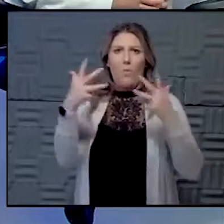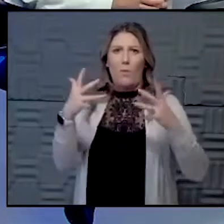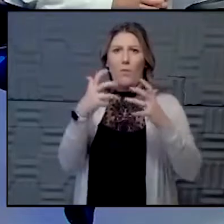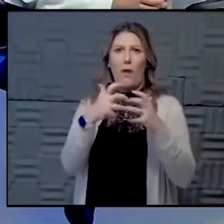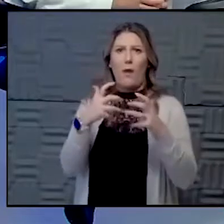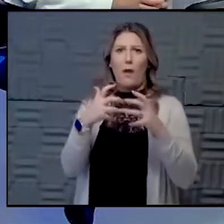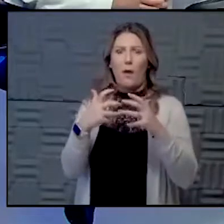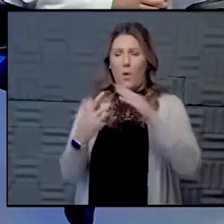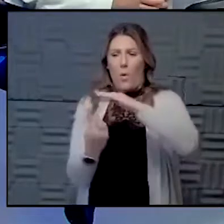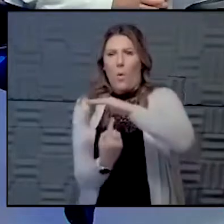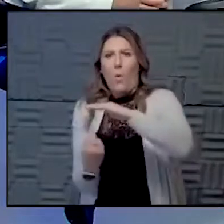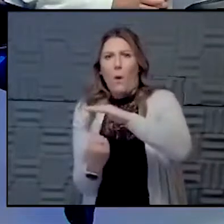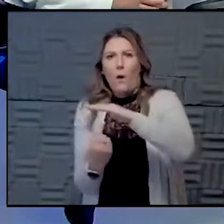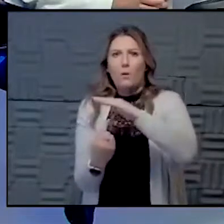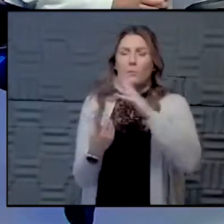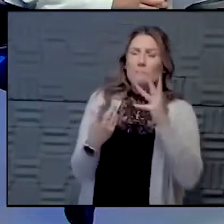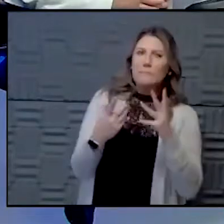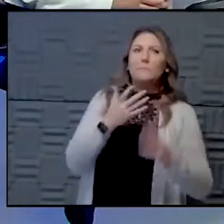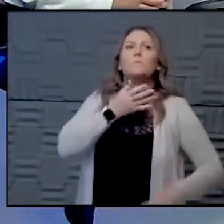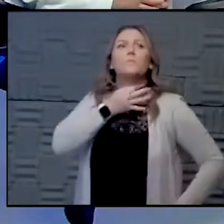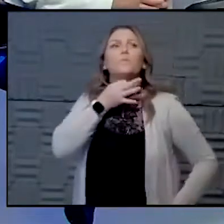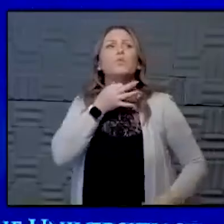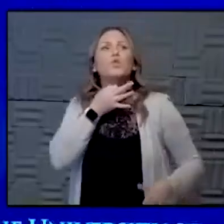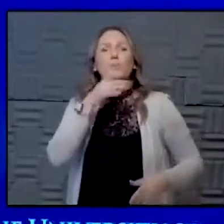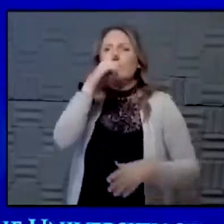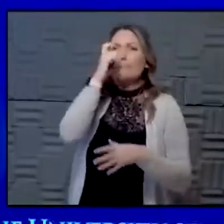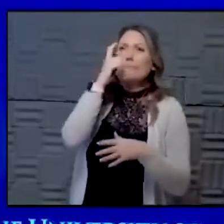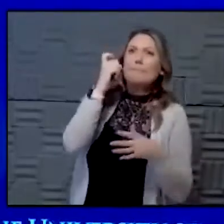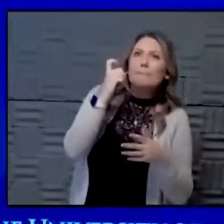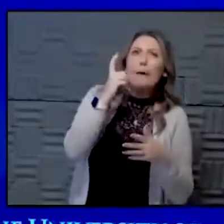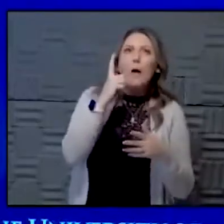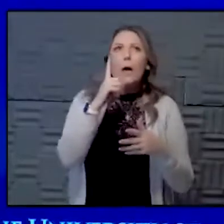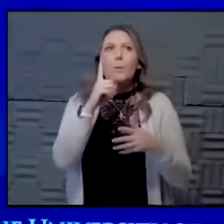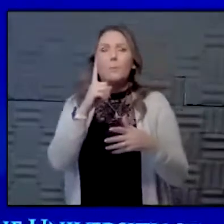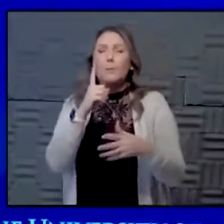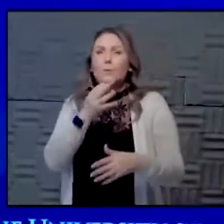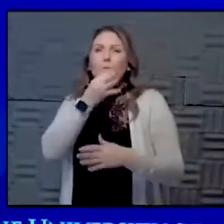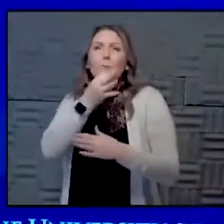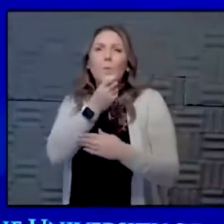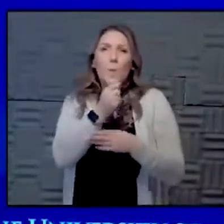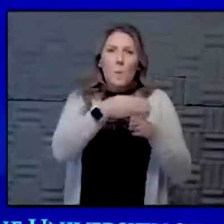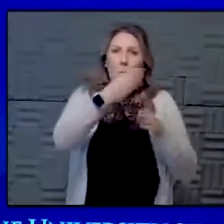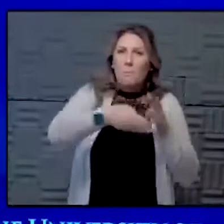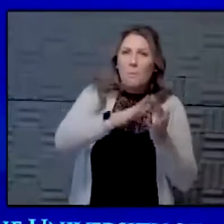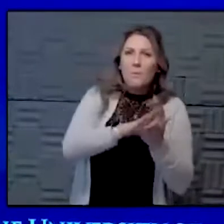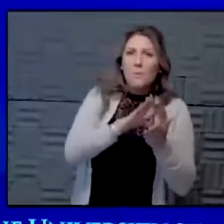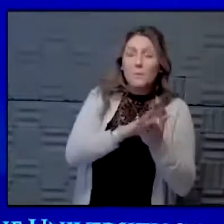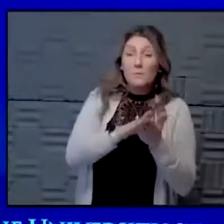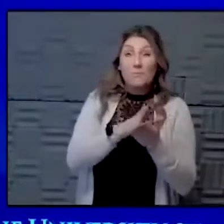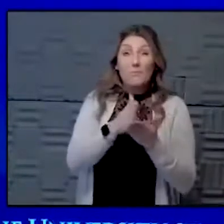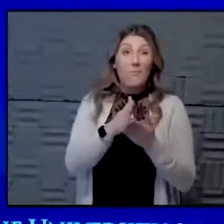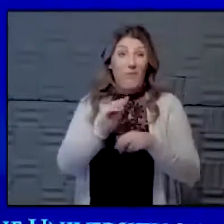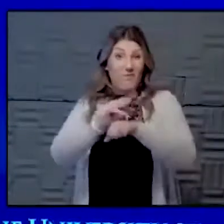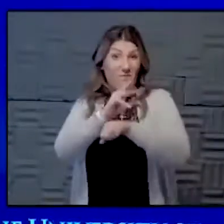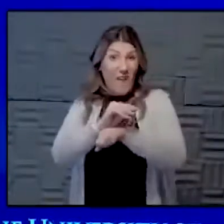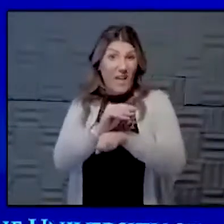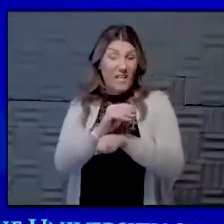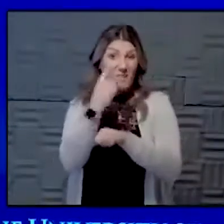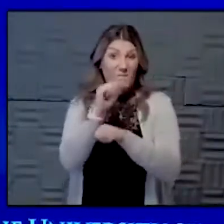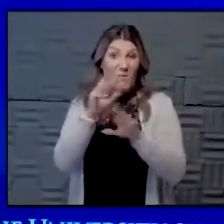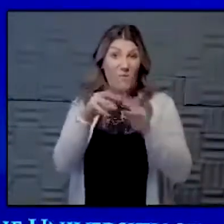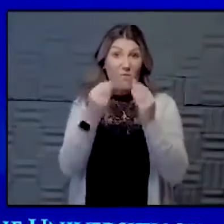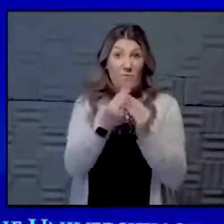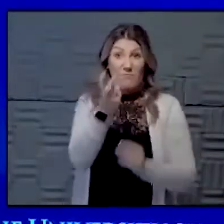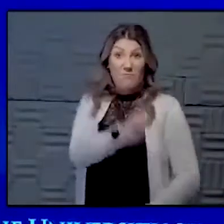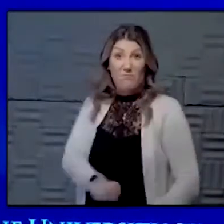curious, as we get closer to the end of school in the summer, if you had any advice for people who might be planning a trip. Mm-hmm. Yeah, be vaccinated before